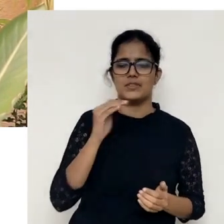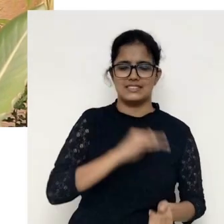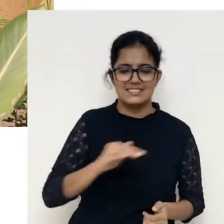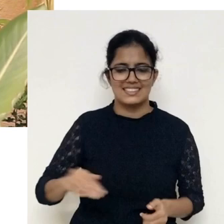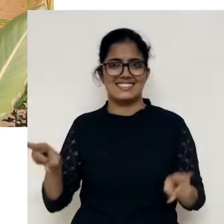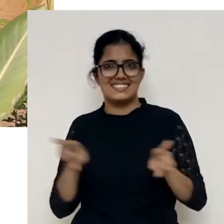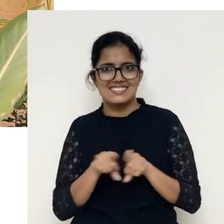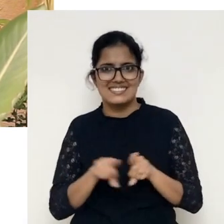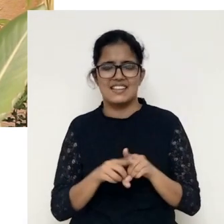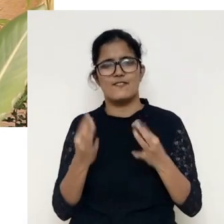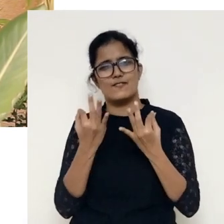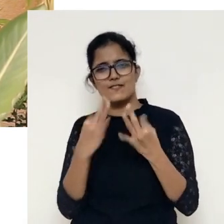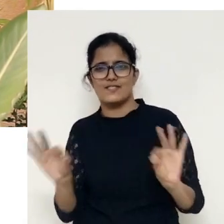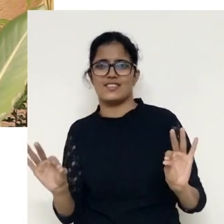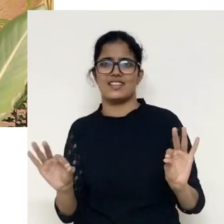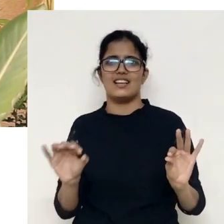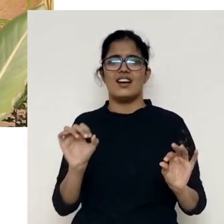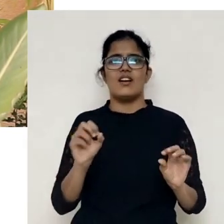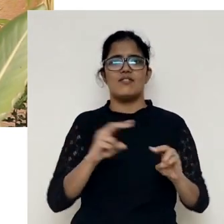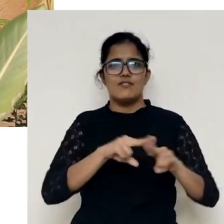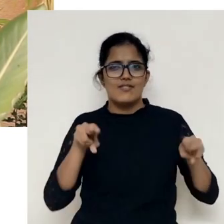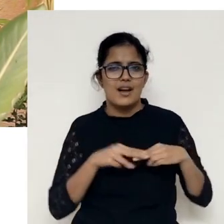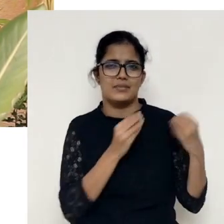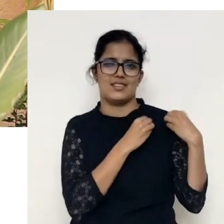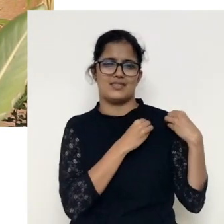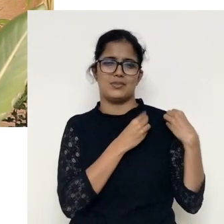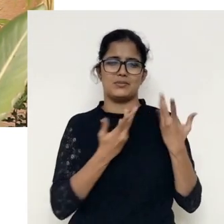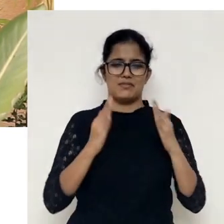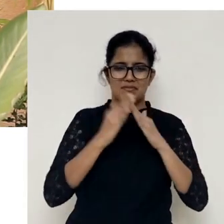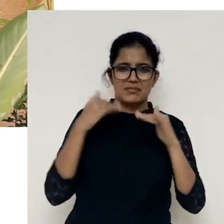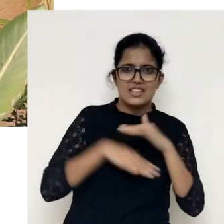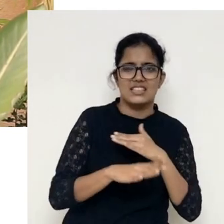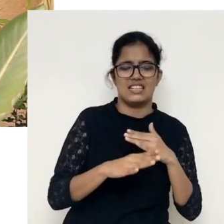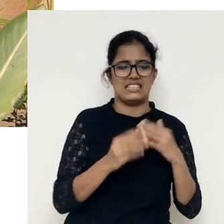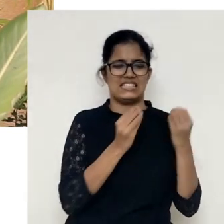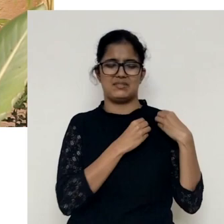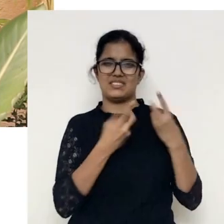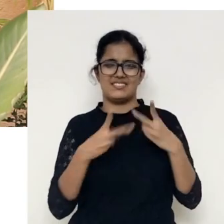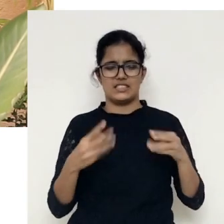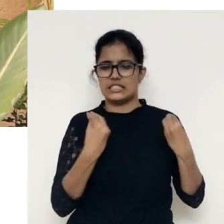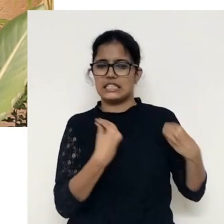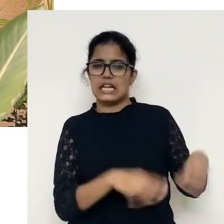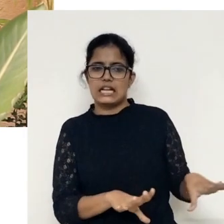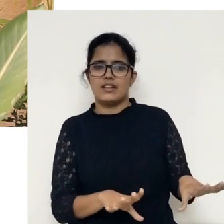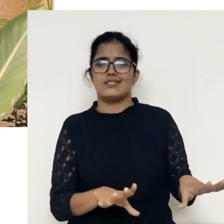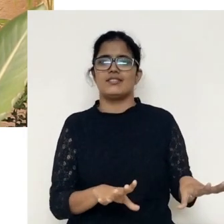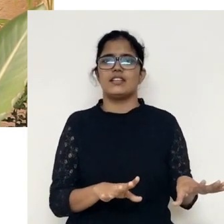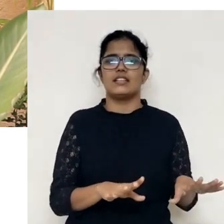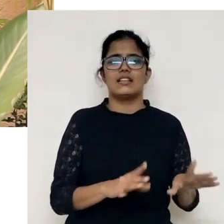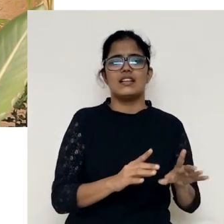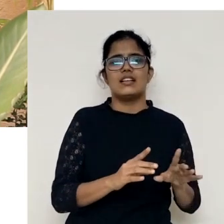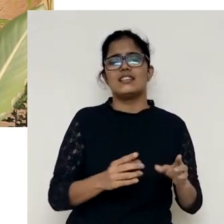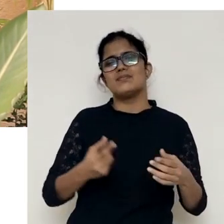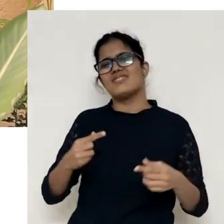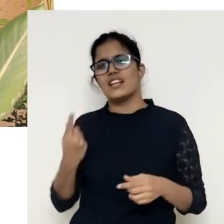a time to just be a child again, to be able to move away from family chores and